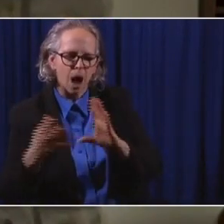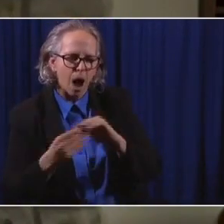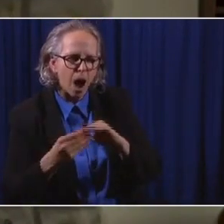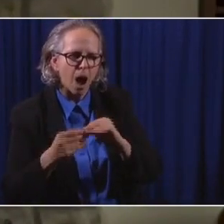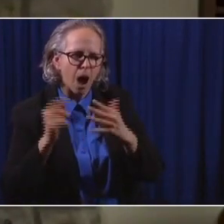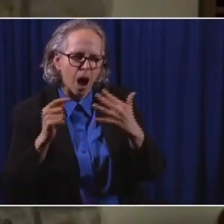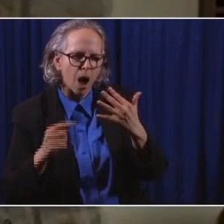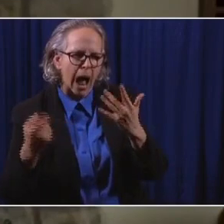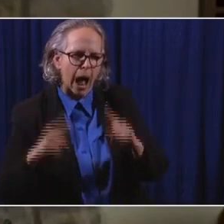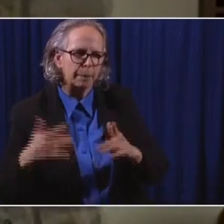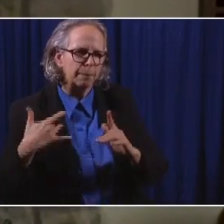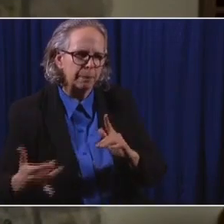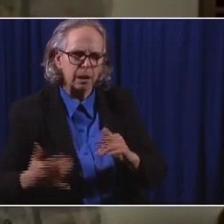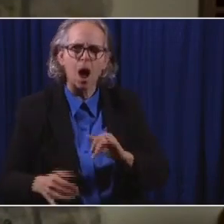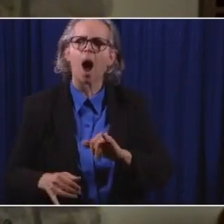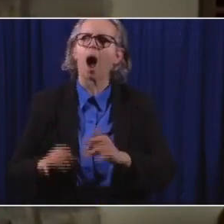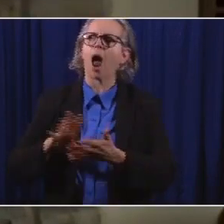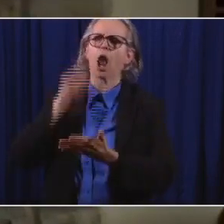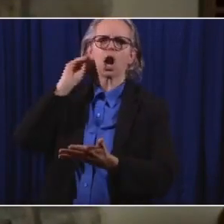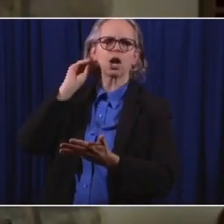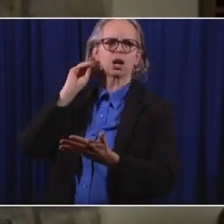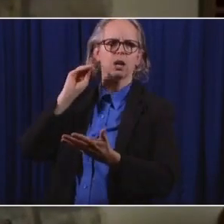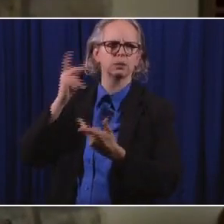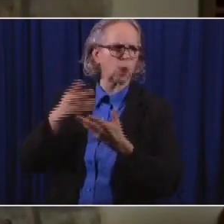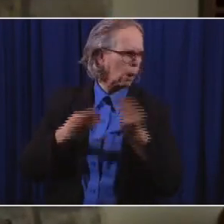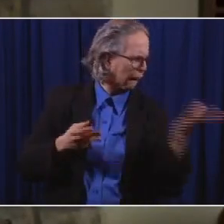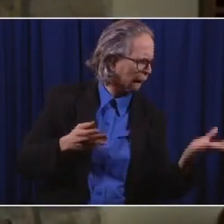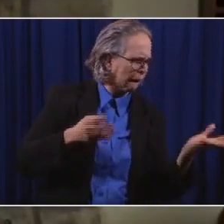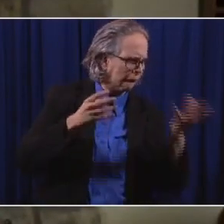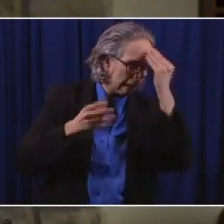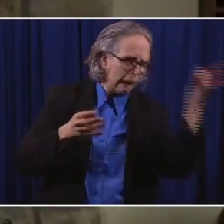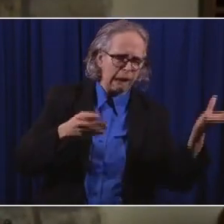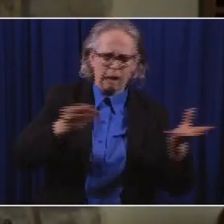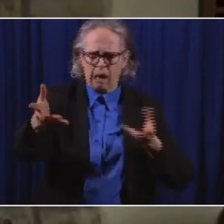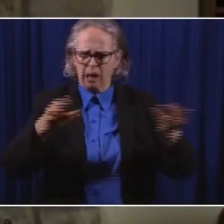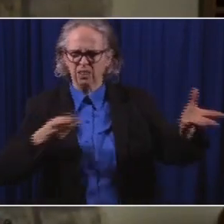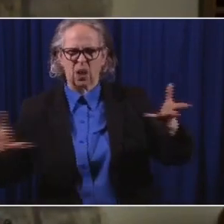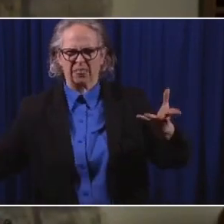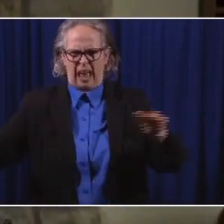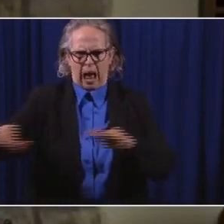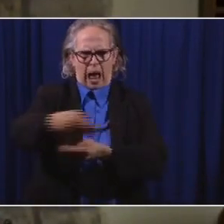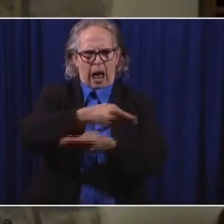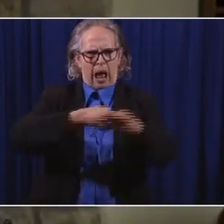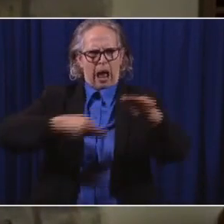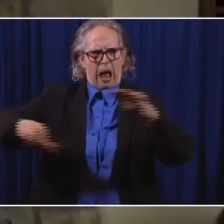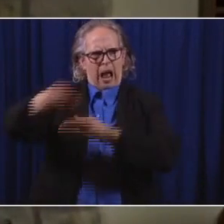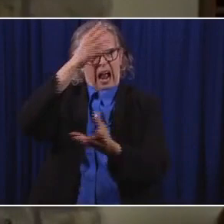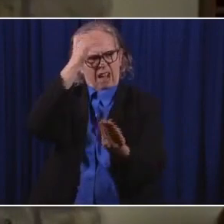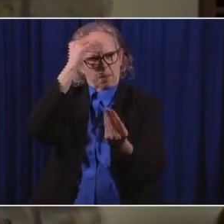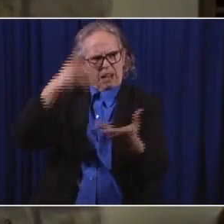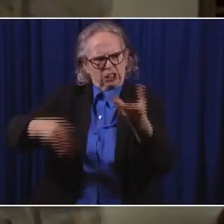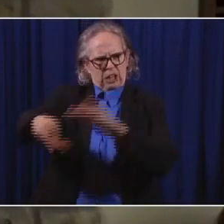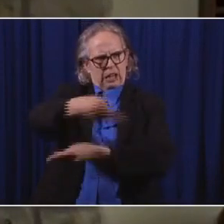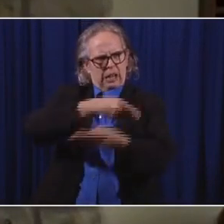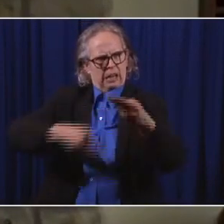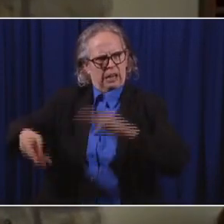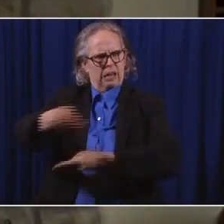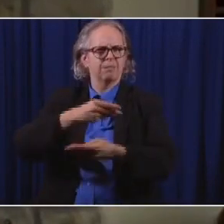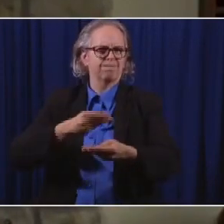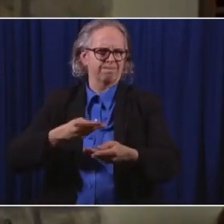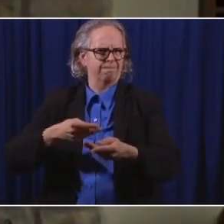hospital. And, you know, while we do not want to imply to anyone that our hospitals are overflowing, because they're